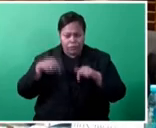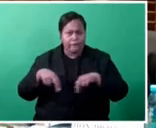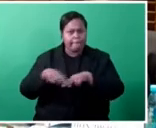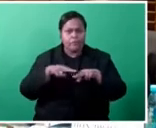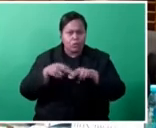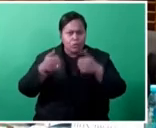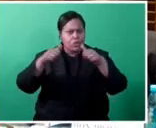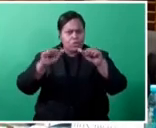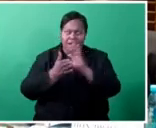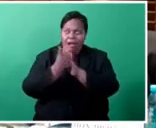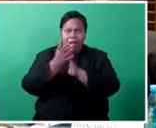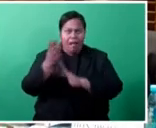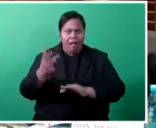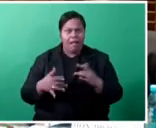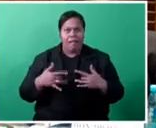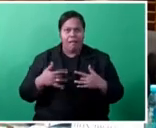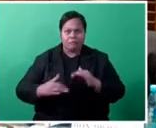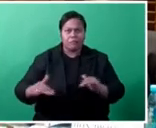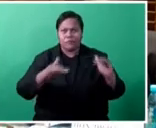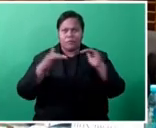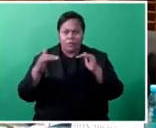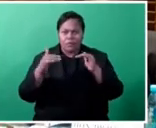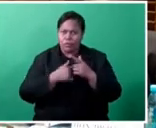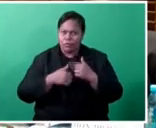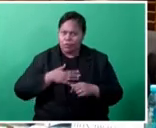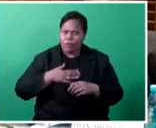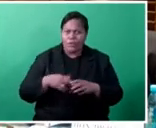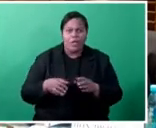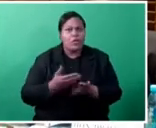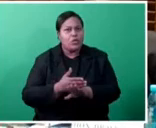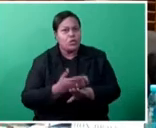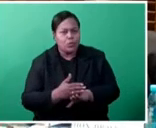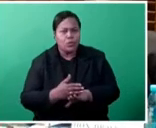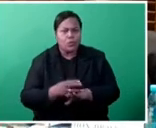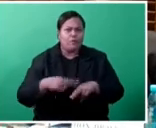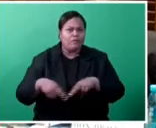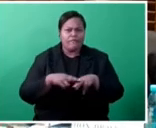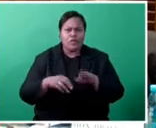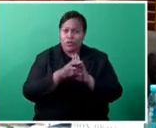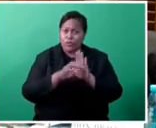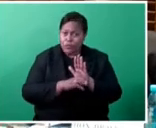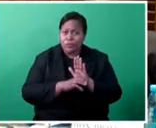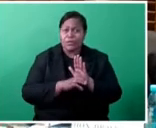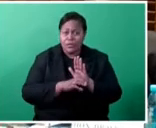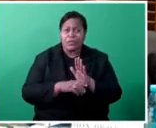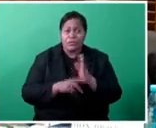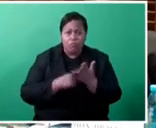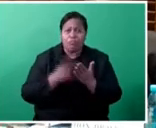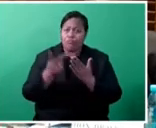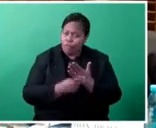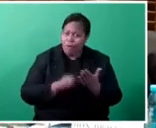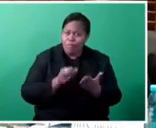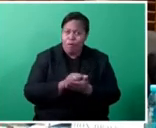living standard, is driven by the establishment of a modern and inclusive Fijian constitution, along with an unprecedented program of land